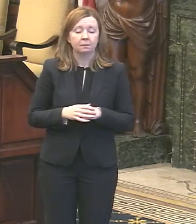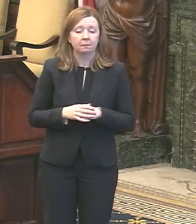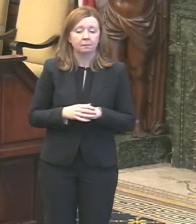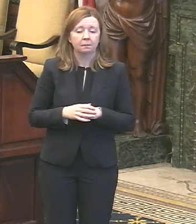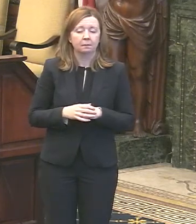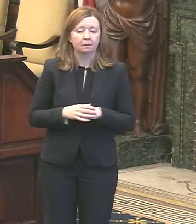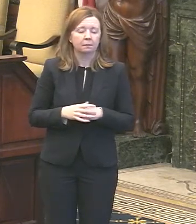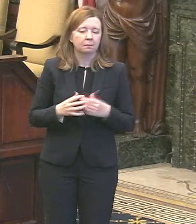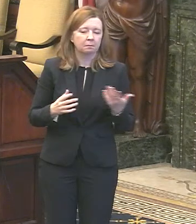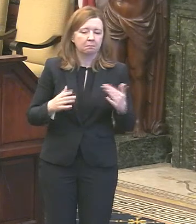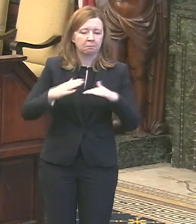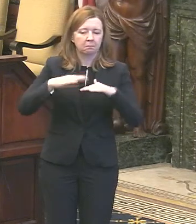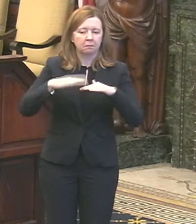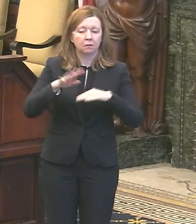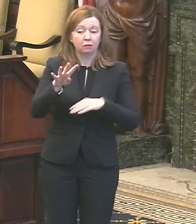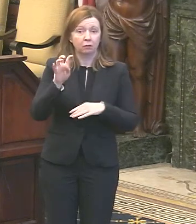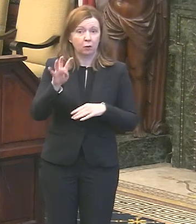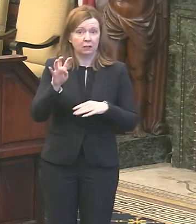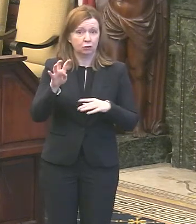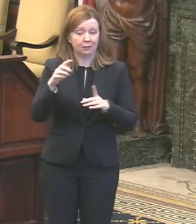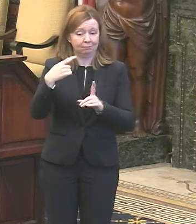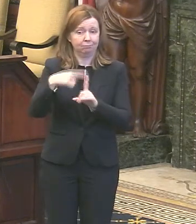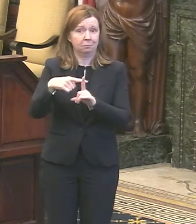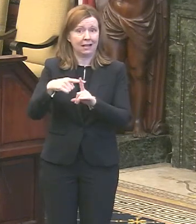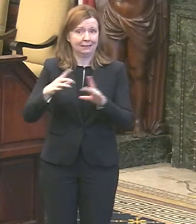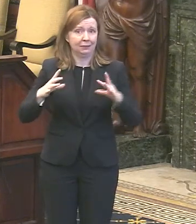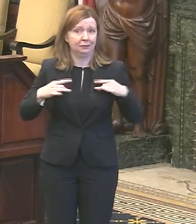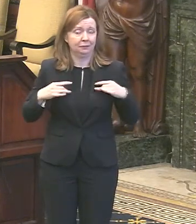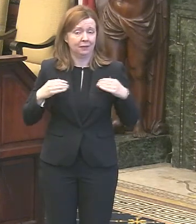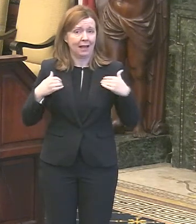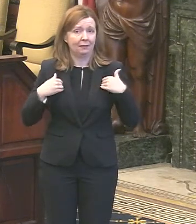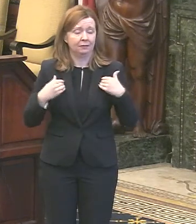a little over 400 have tested positive.